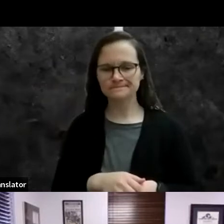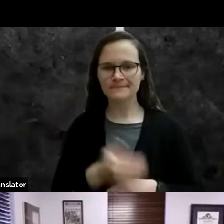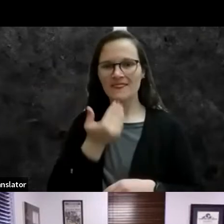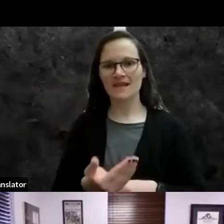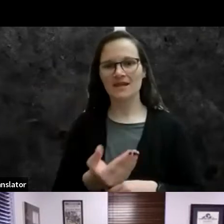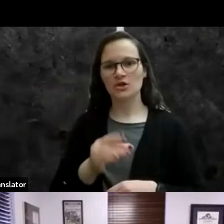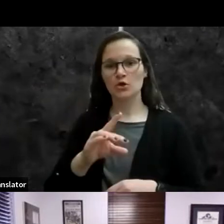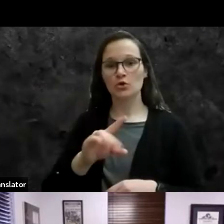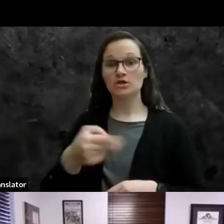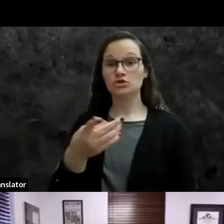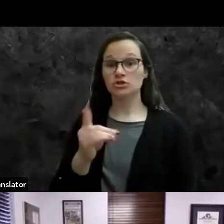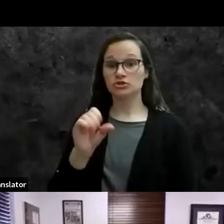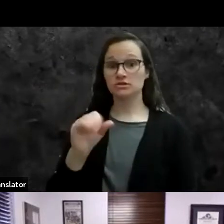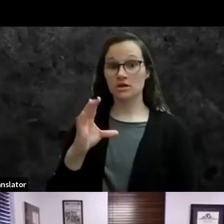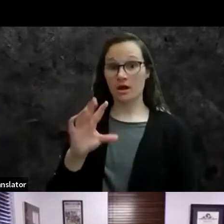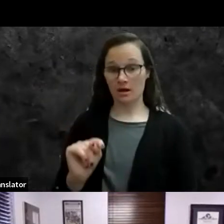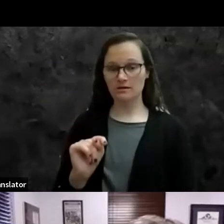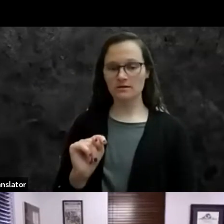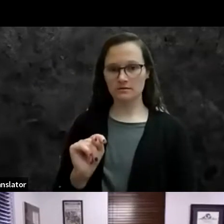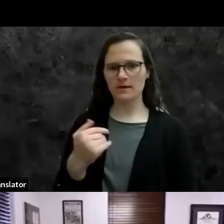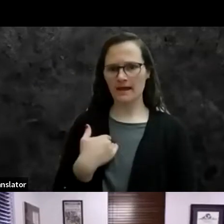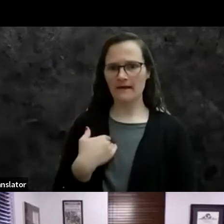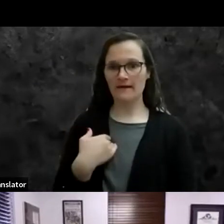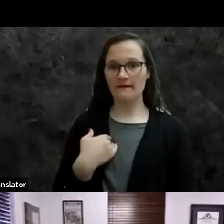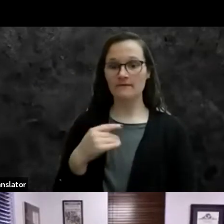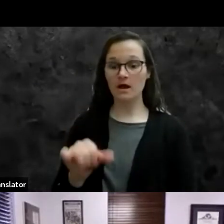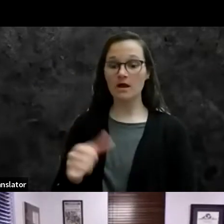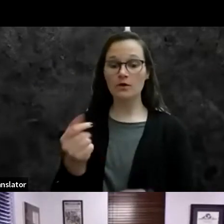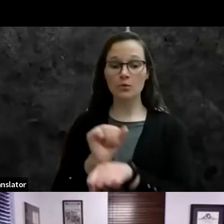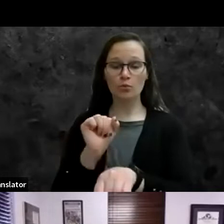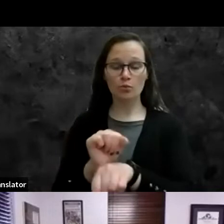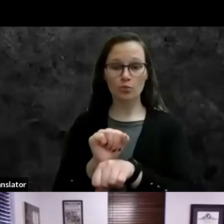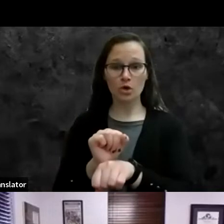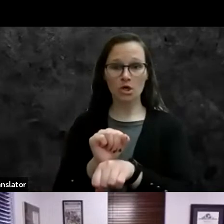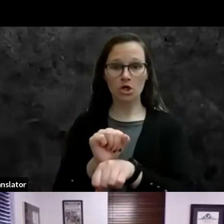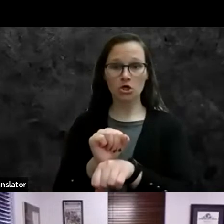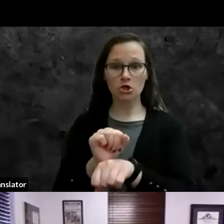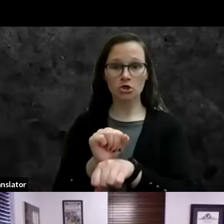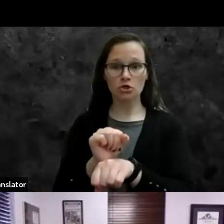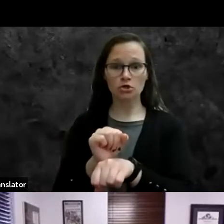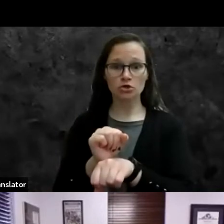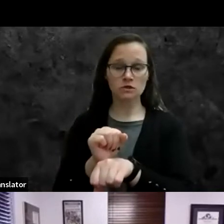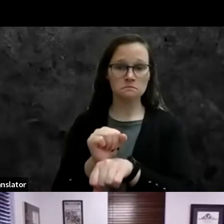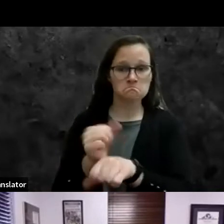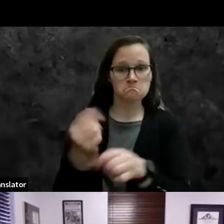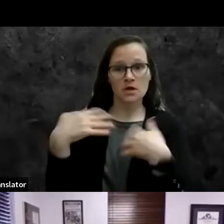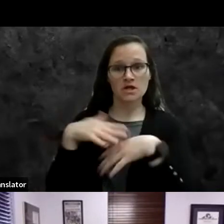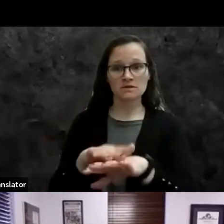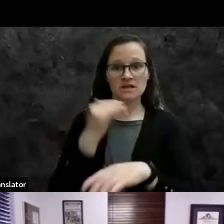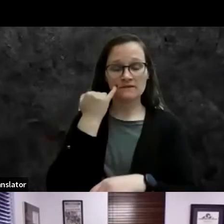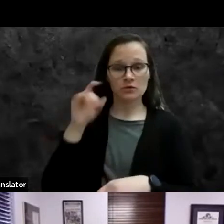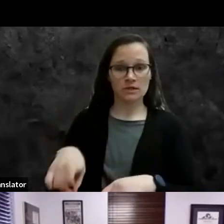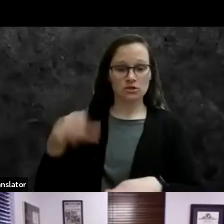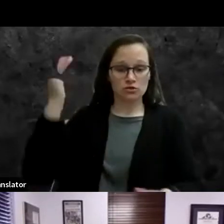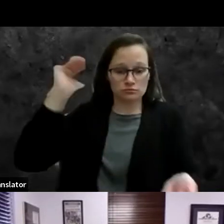I would like to add that, you know, we have the alternative work arrangements for the staff. If you all decide that you want to reduce the density,